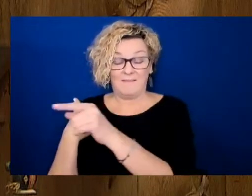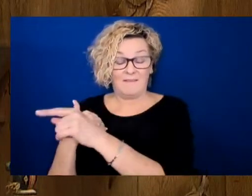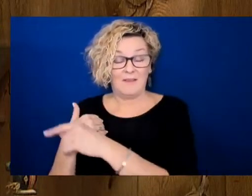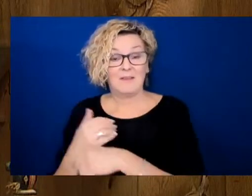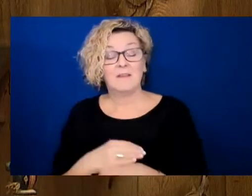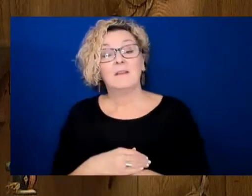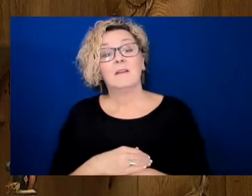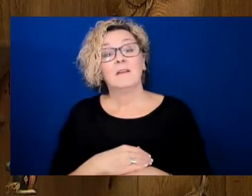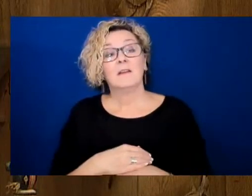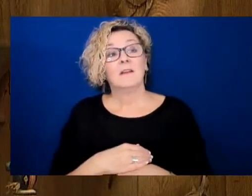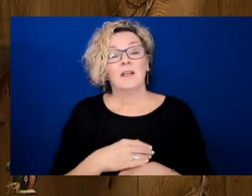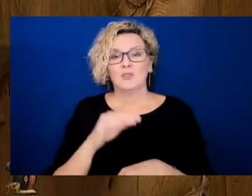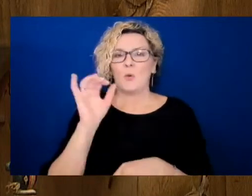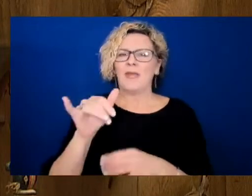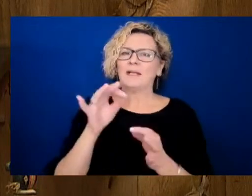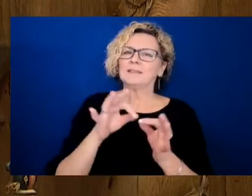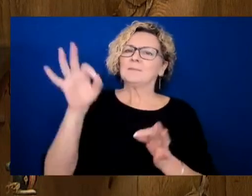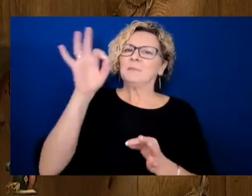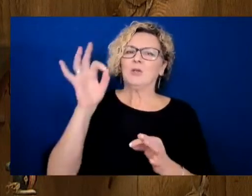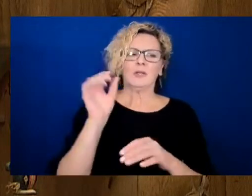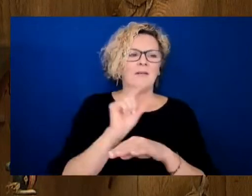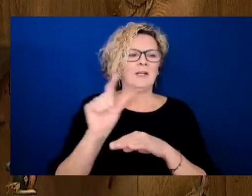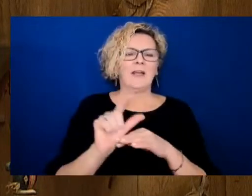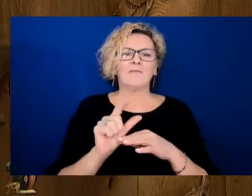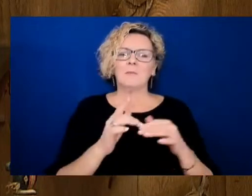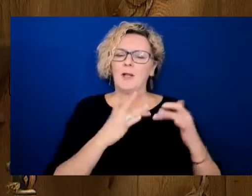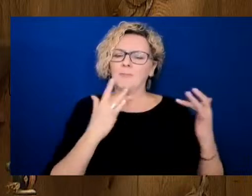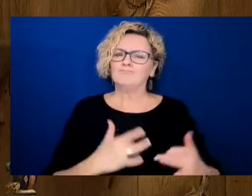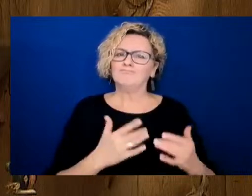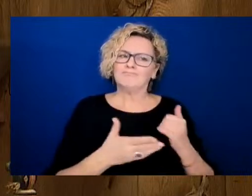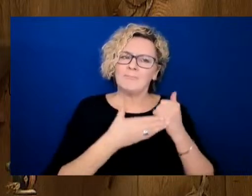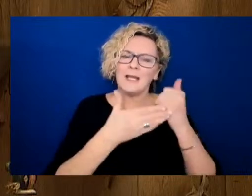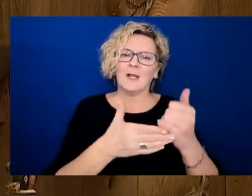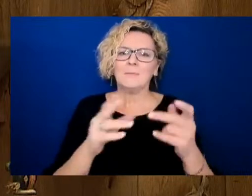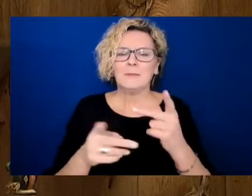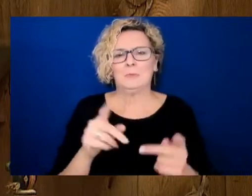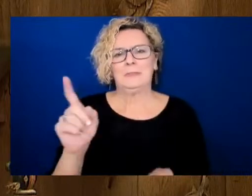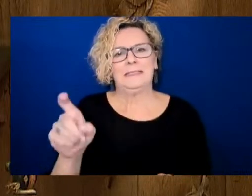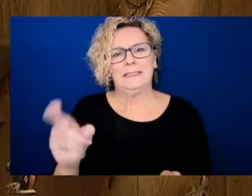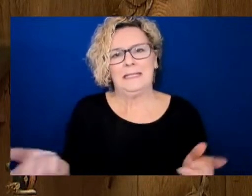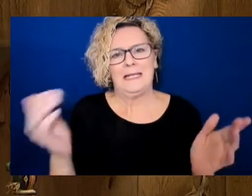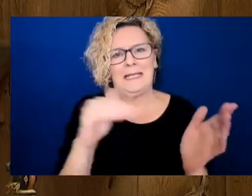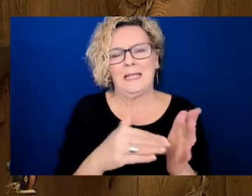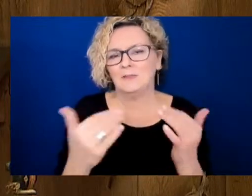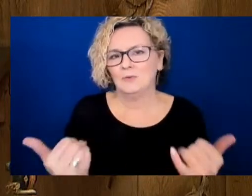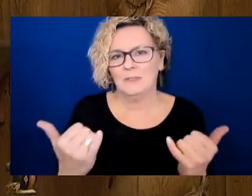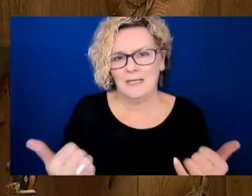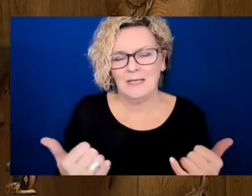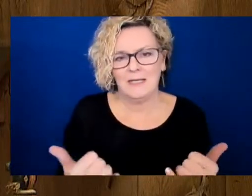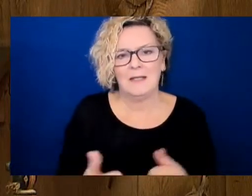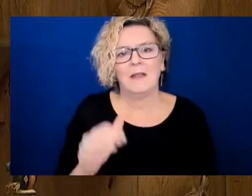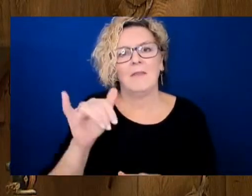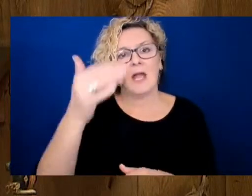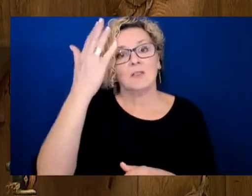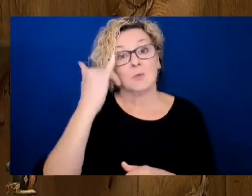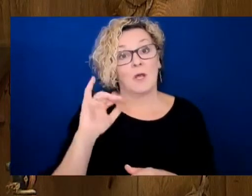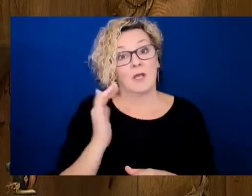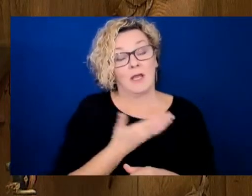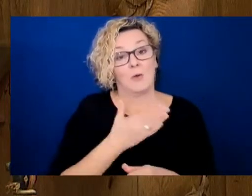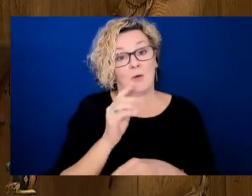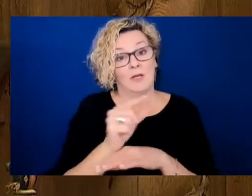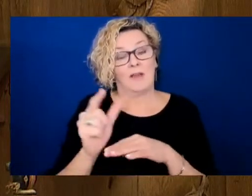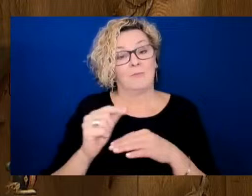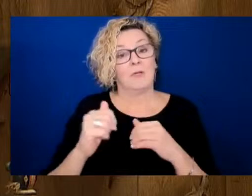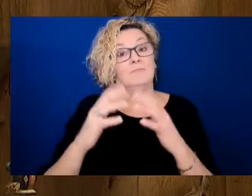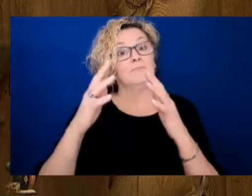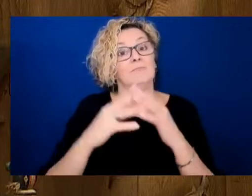then is what is needed in our province today. That's why your government has launched BC Builds, the next step in the Homes